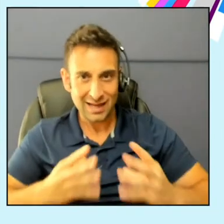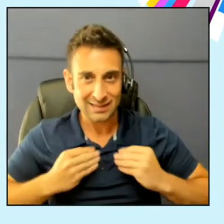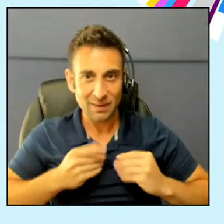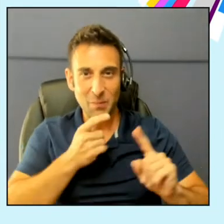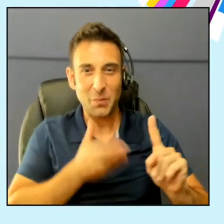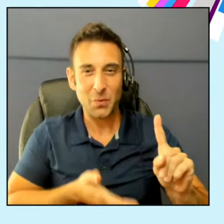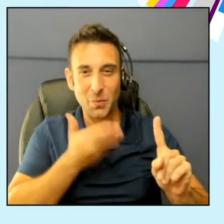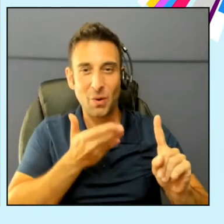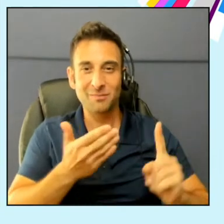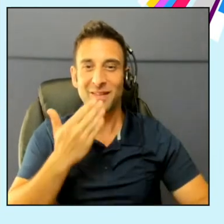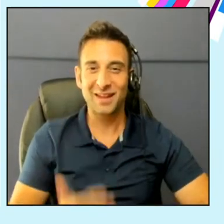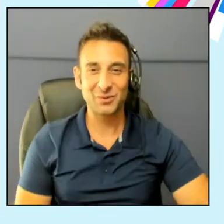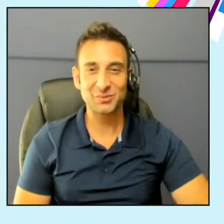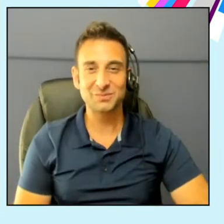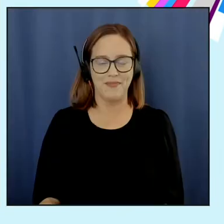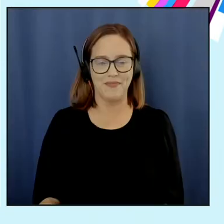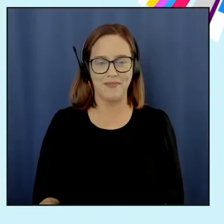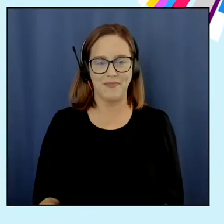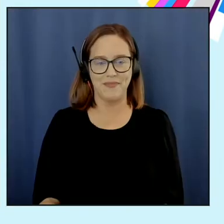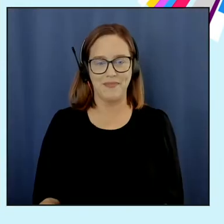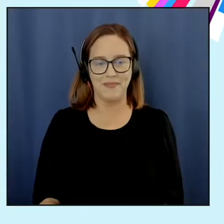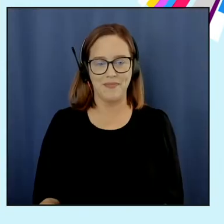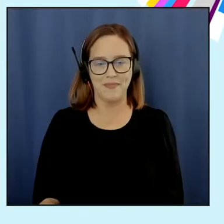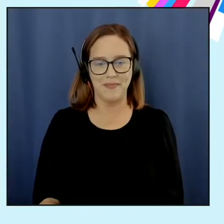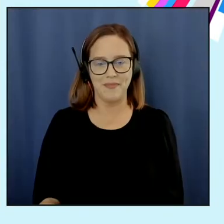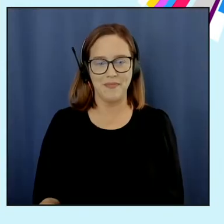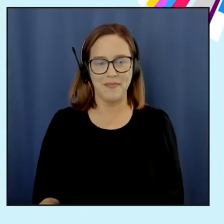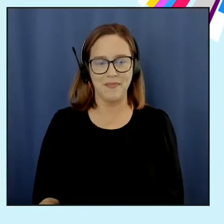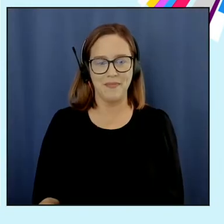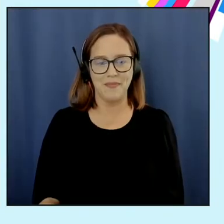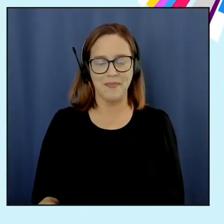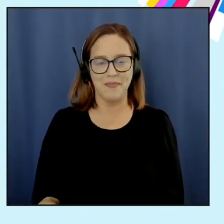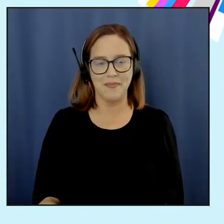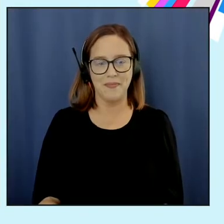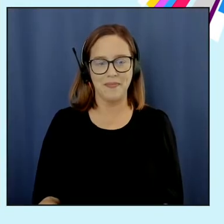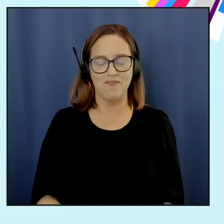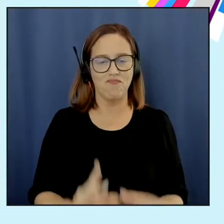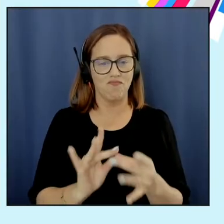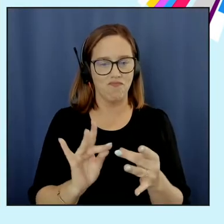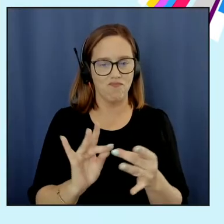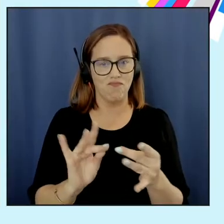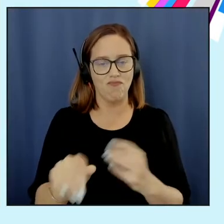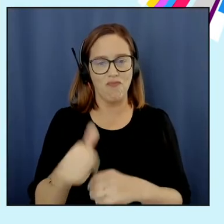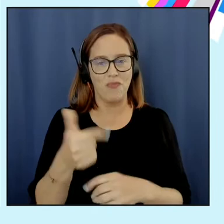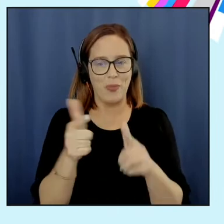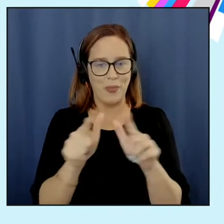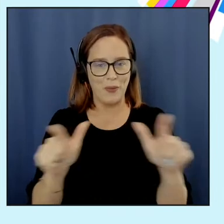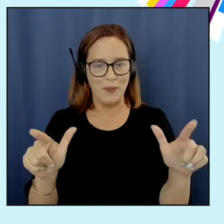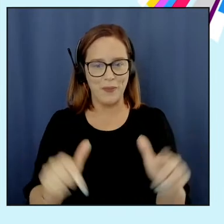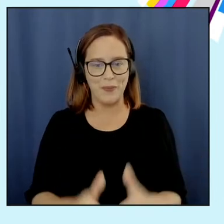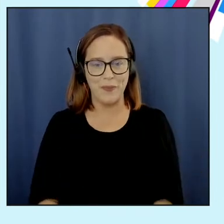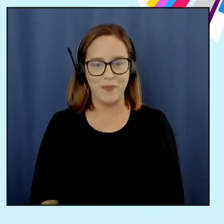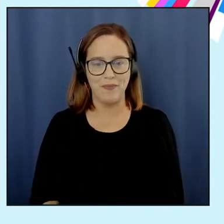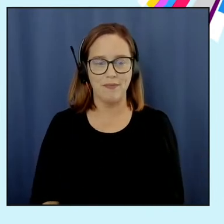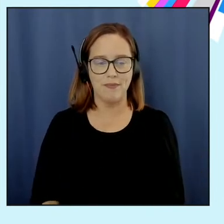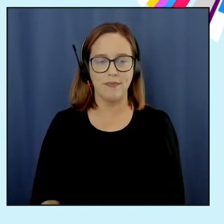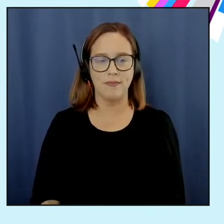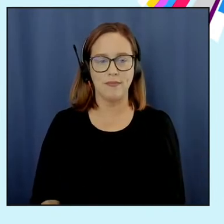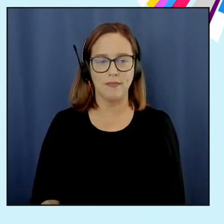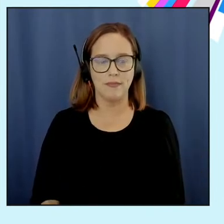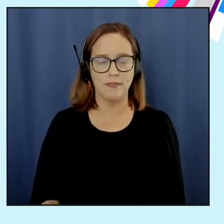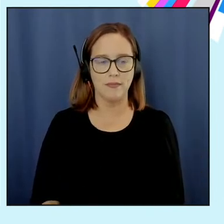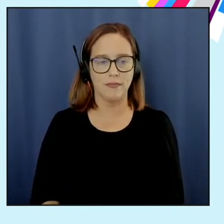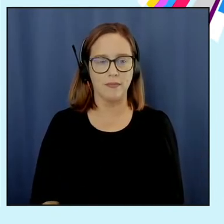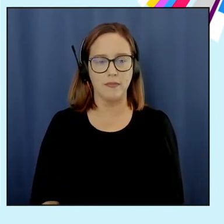you. Como recientemente manifestamos públicamente junto a muchas otras empresas en respaldo a la ley de matrimonio